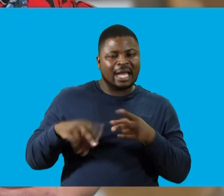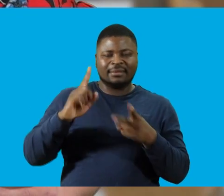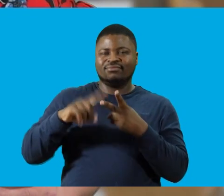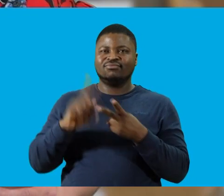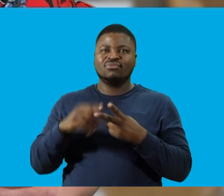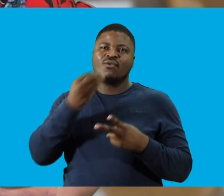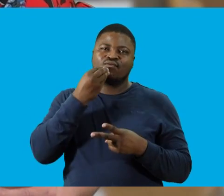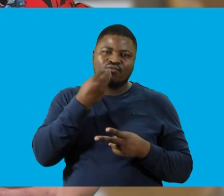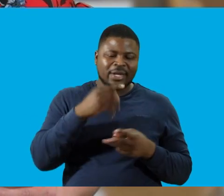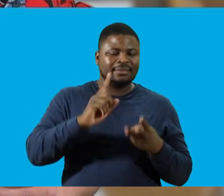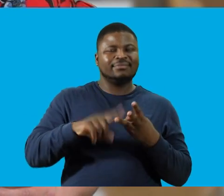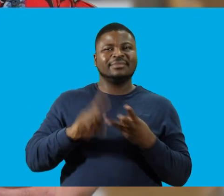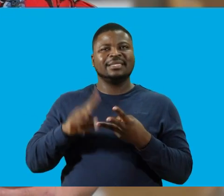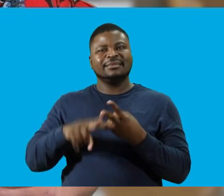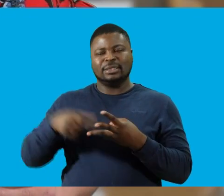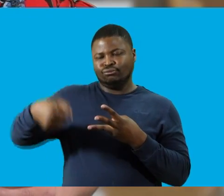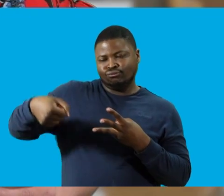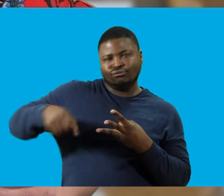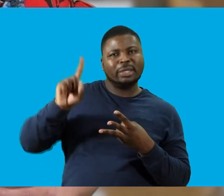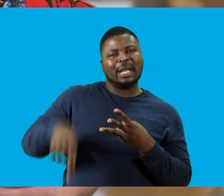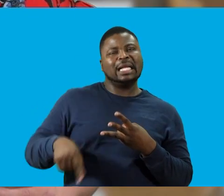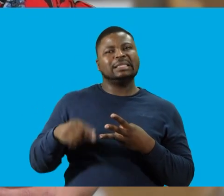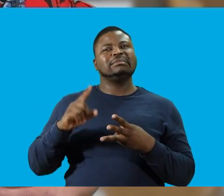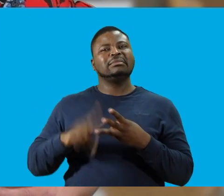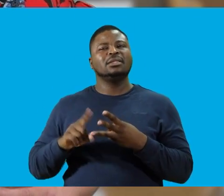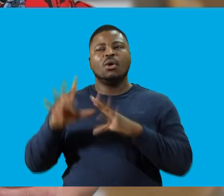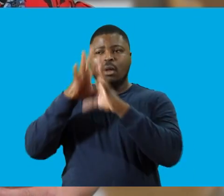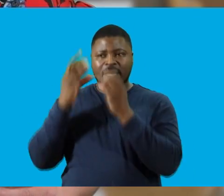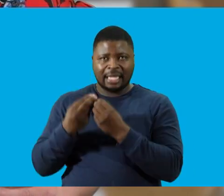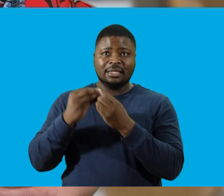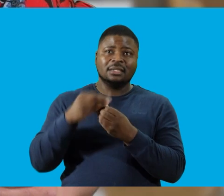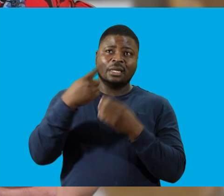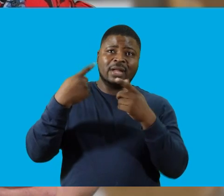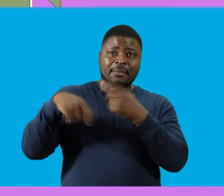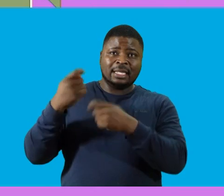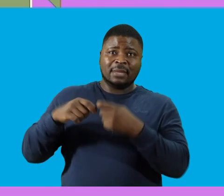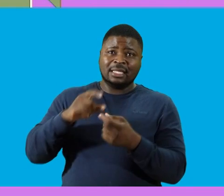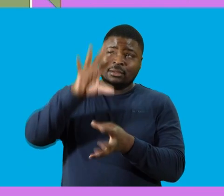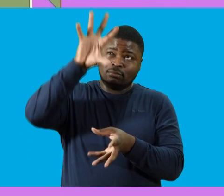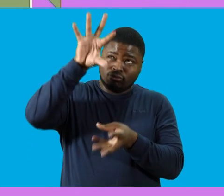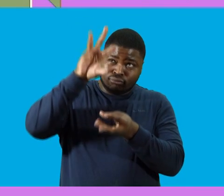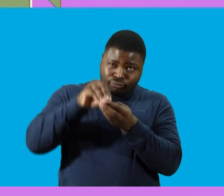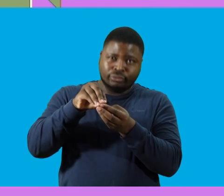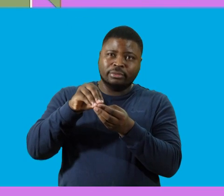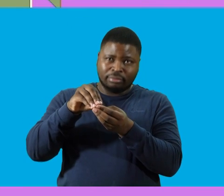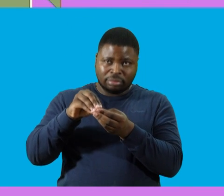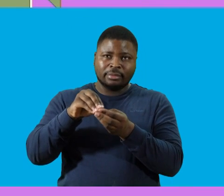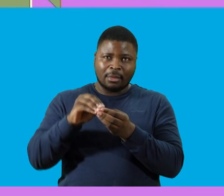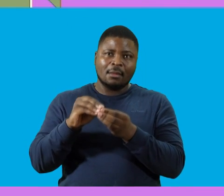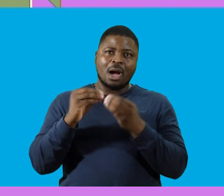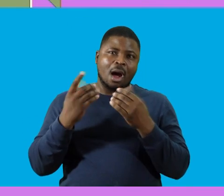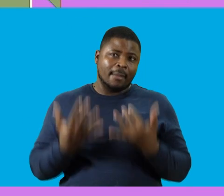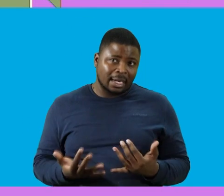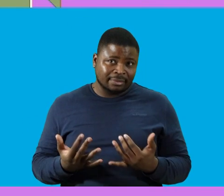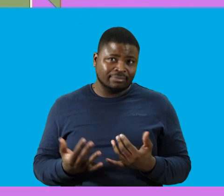like groceries, and then you calculate the total expenses. And now this is